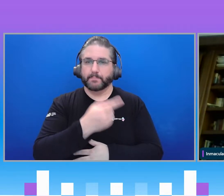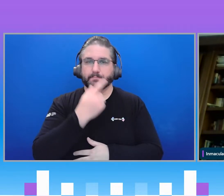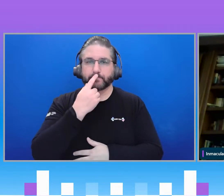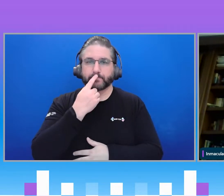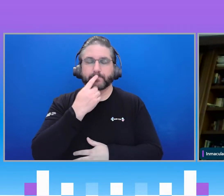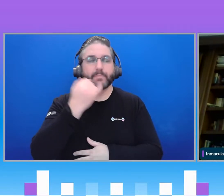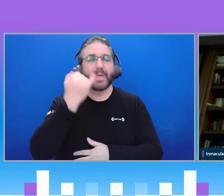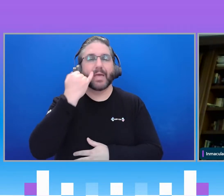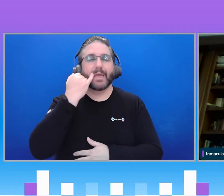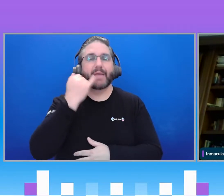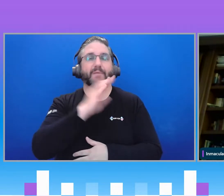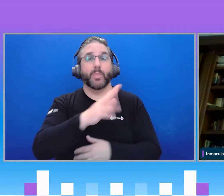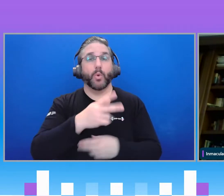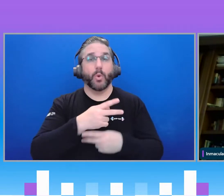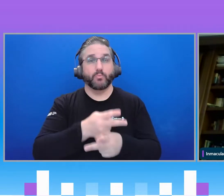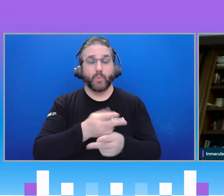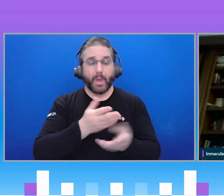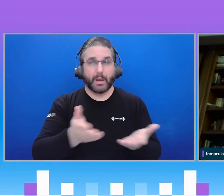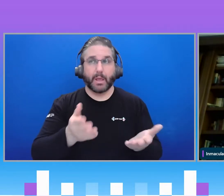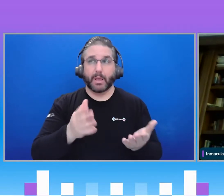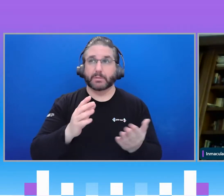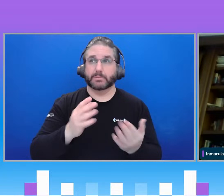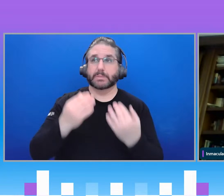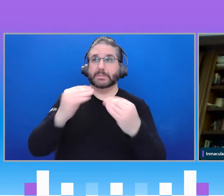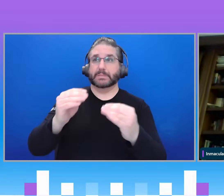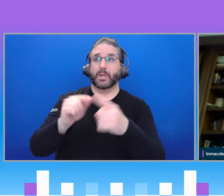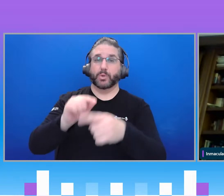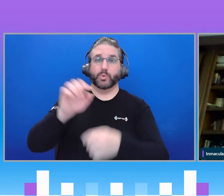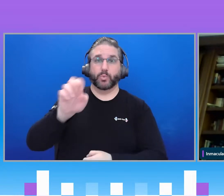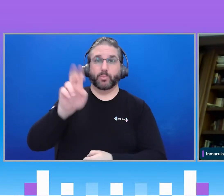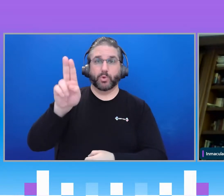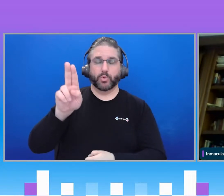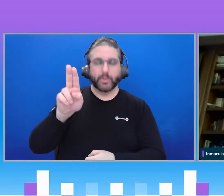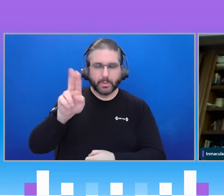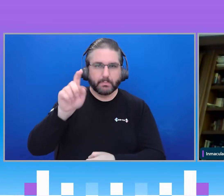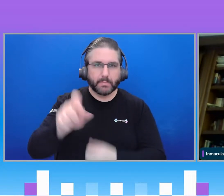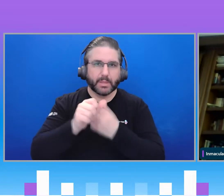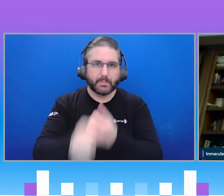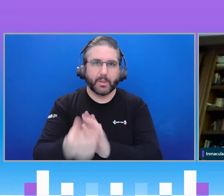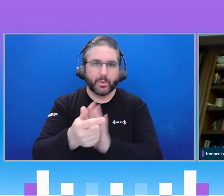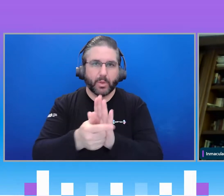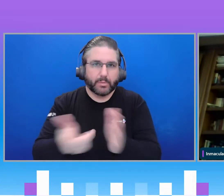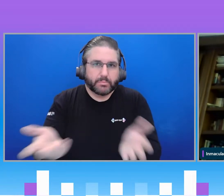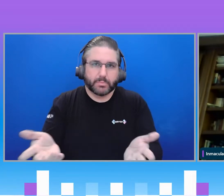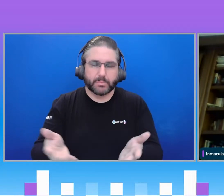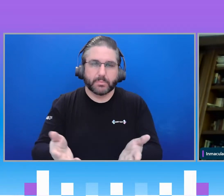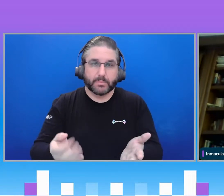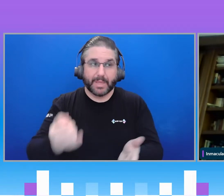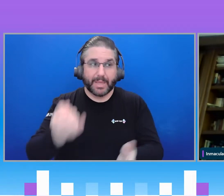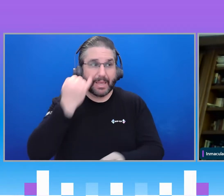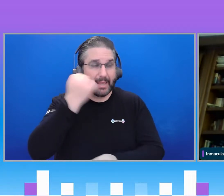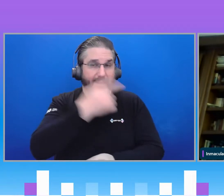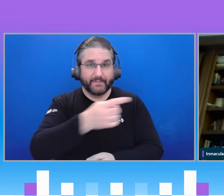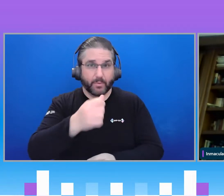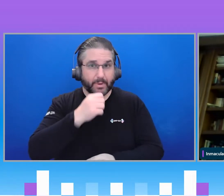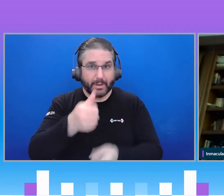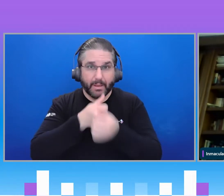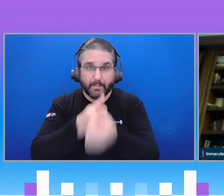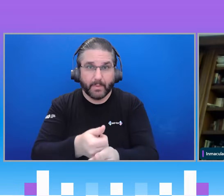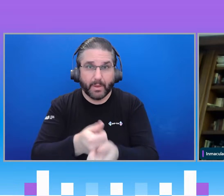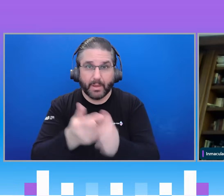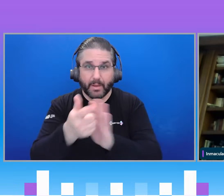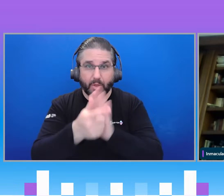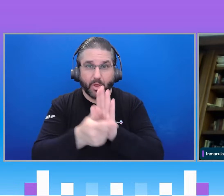the market, they will have to be compliant. If not, then they will